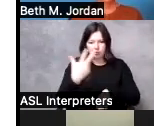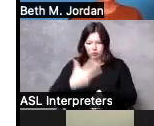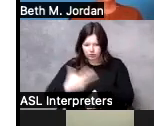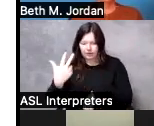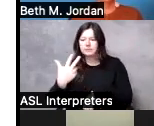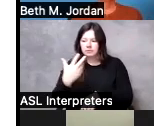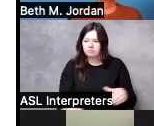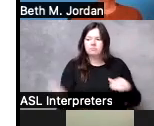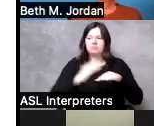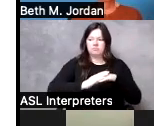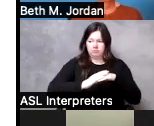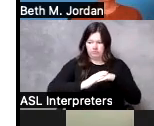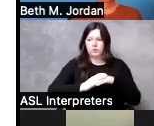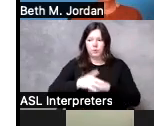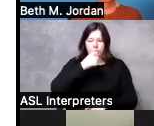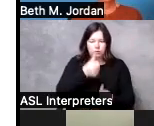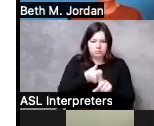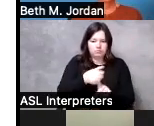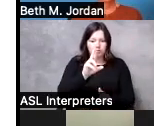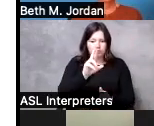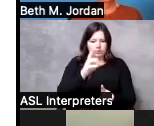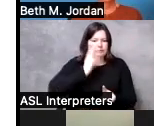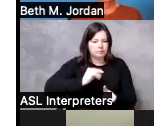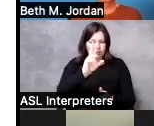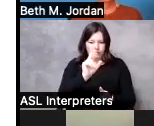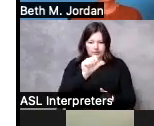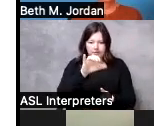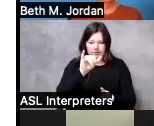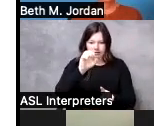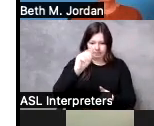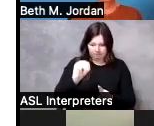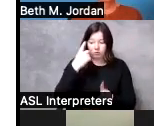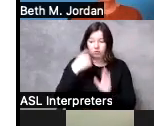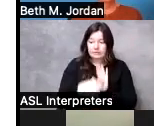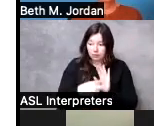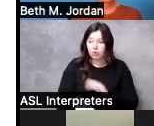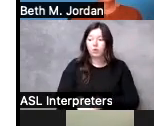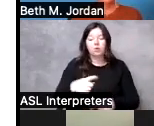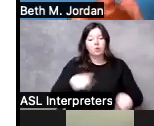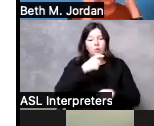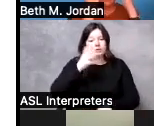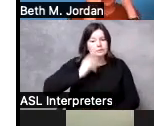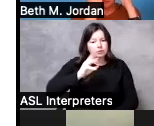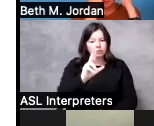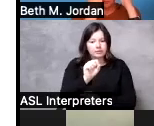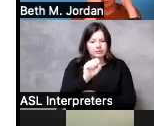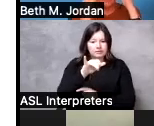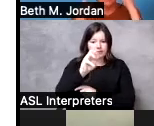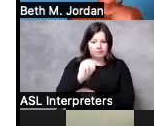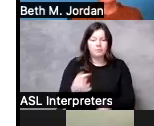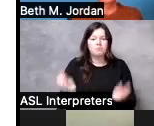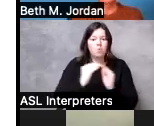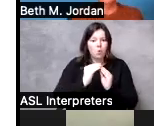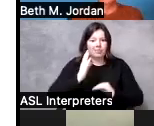racism. For example, those experiencing racism are more than 3 times as likely to report a suicide attempt and at